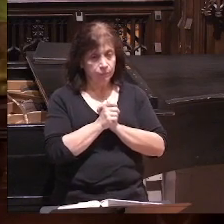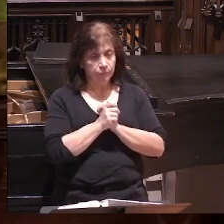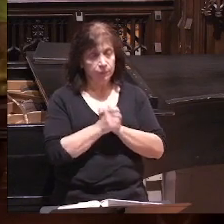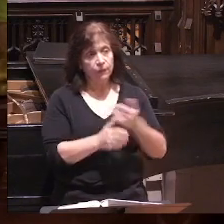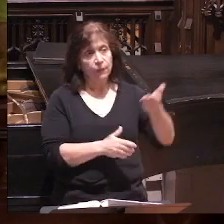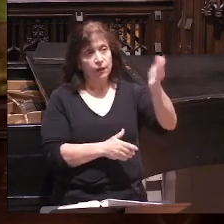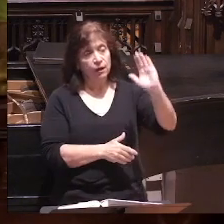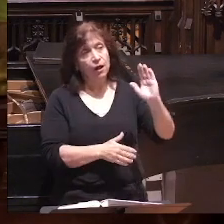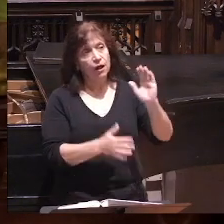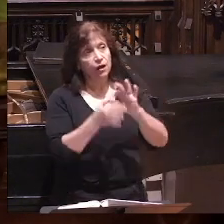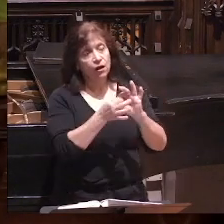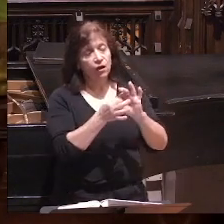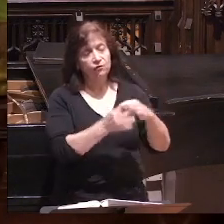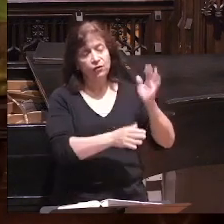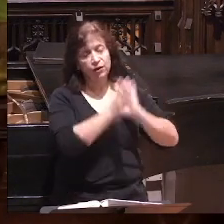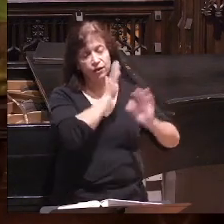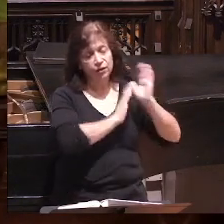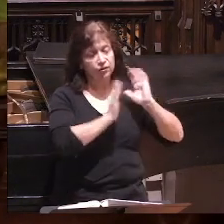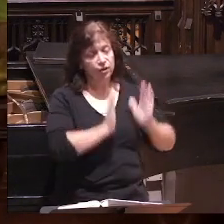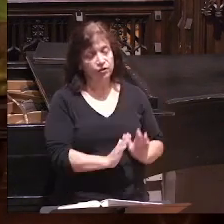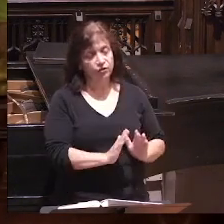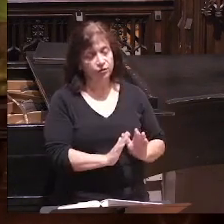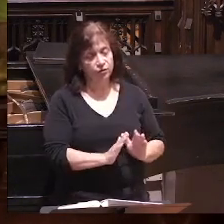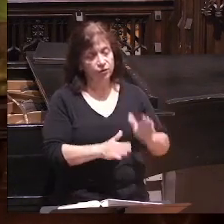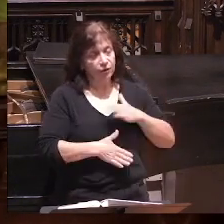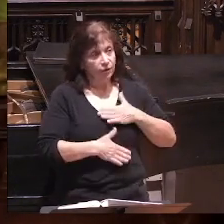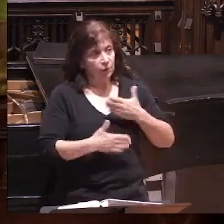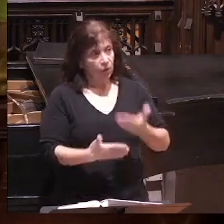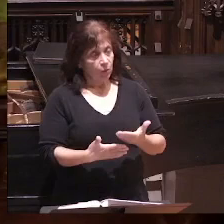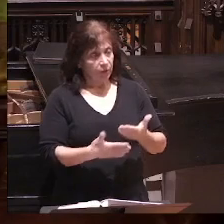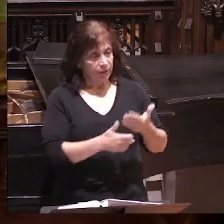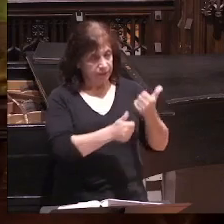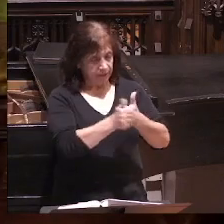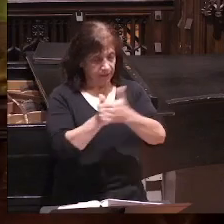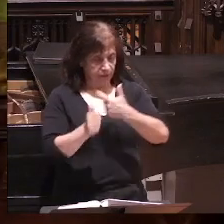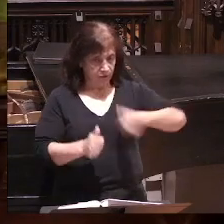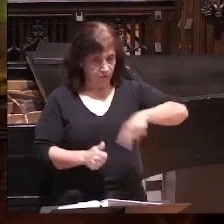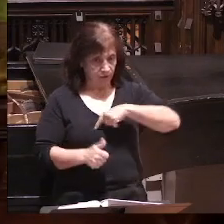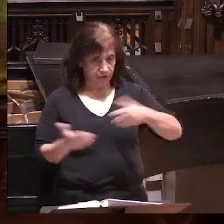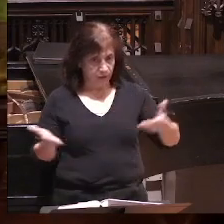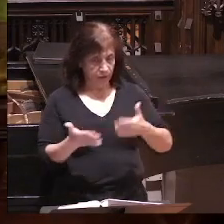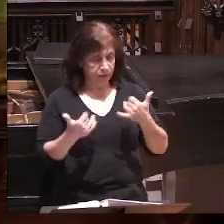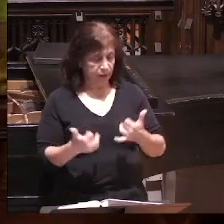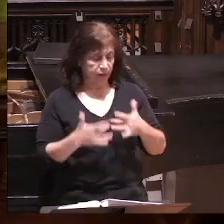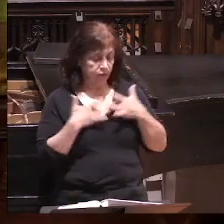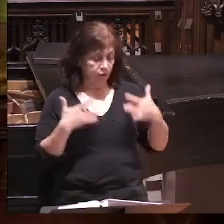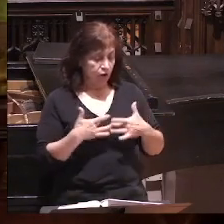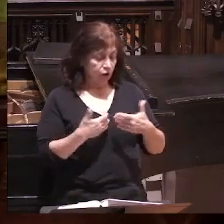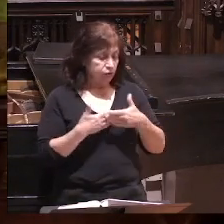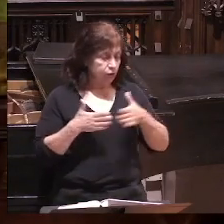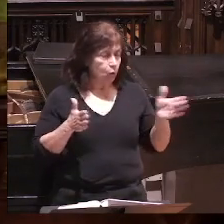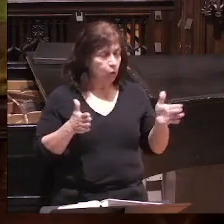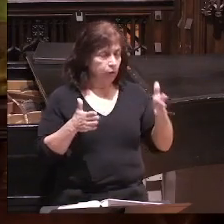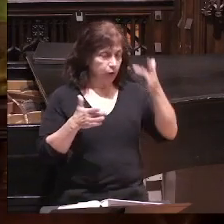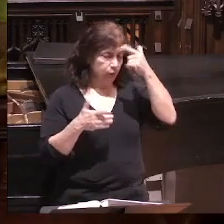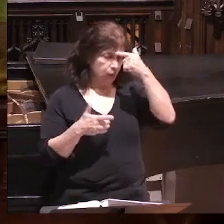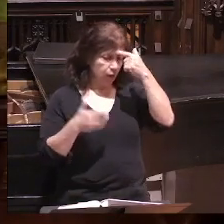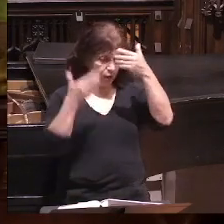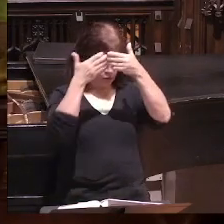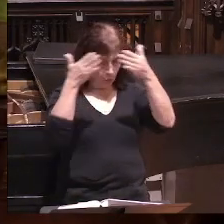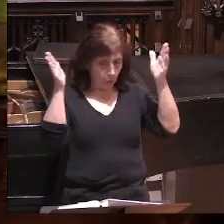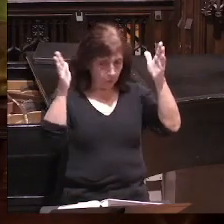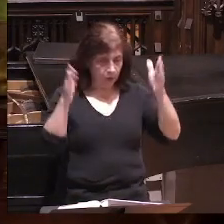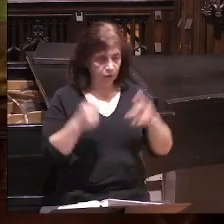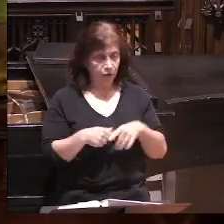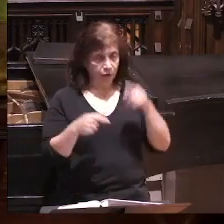God of our ancestors, open each one of us here today. Open our hearts, our minds,